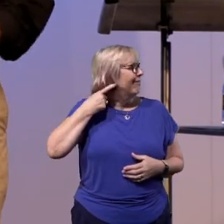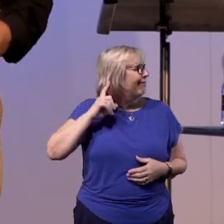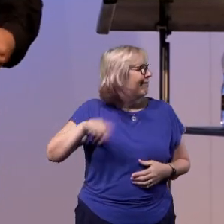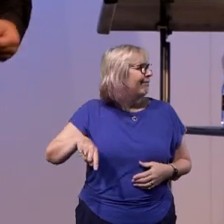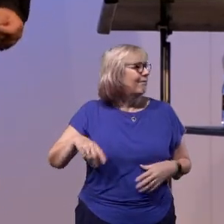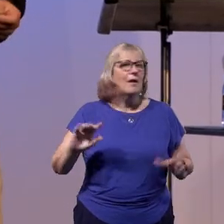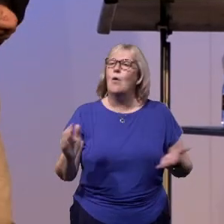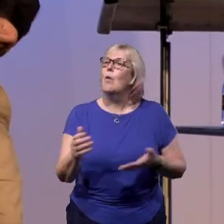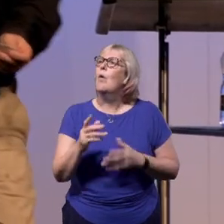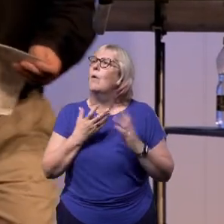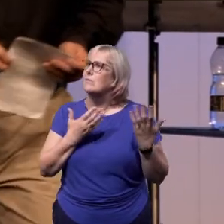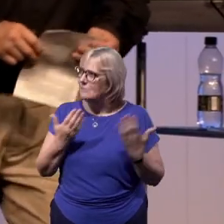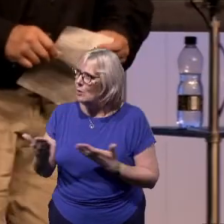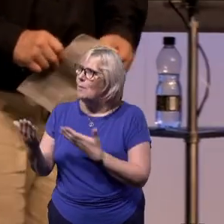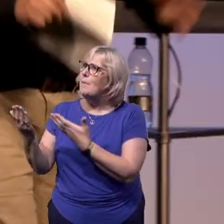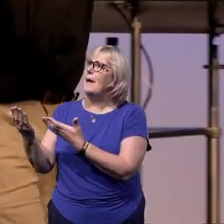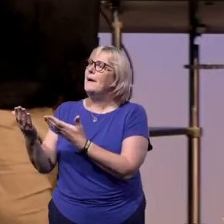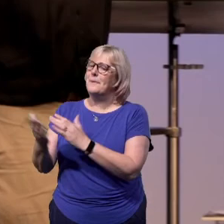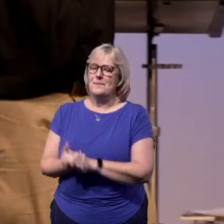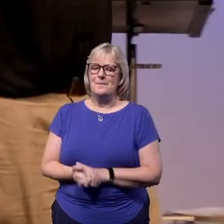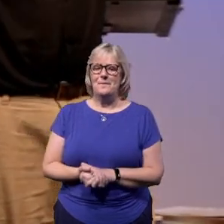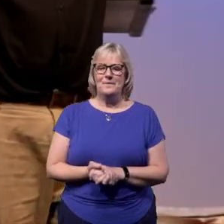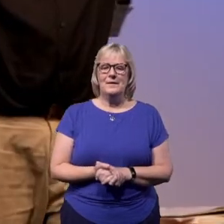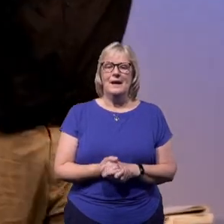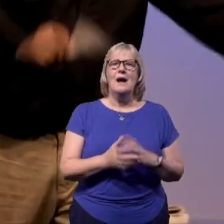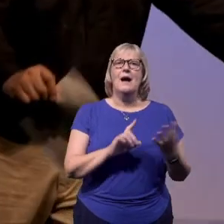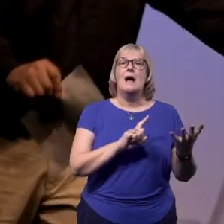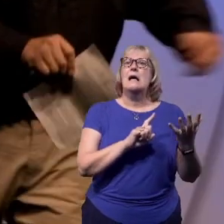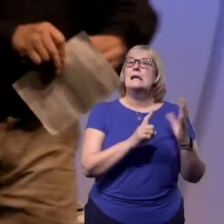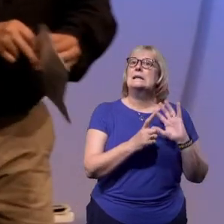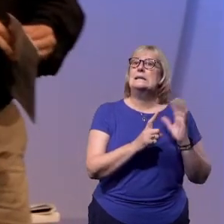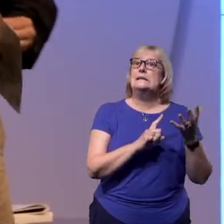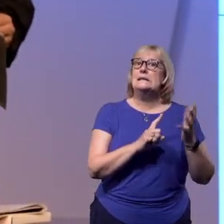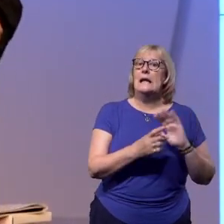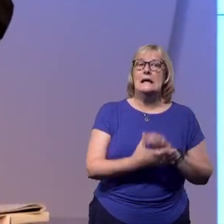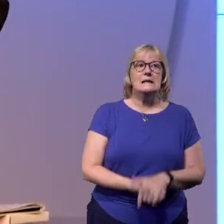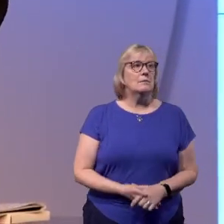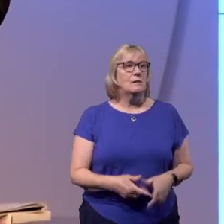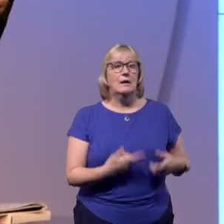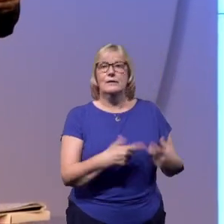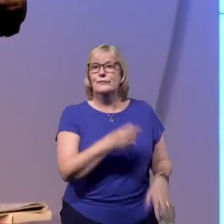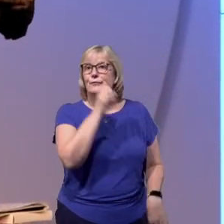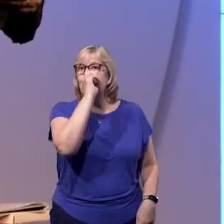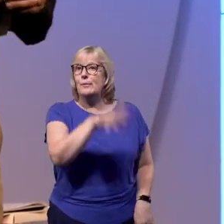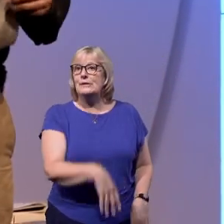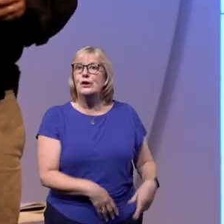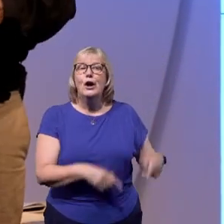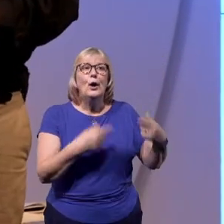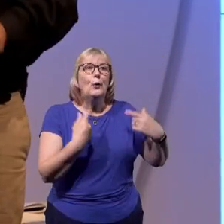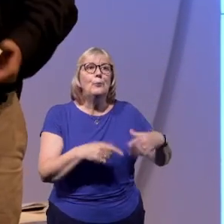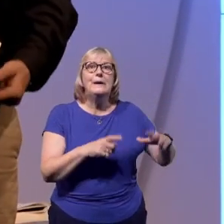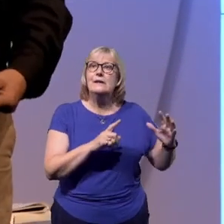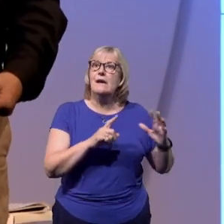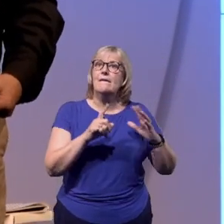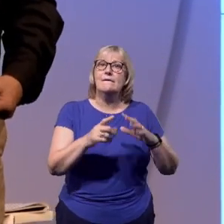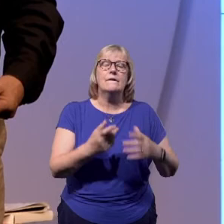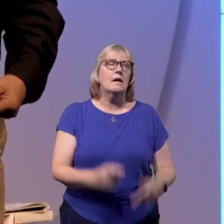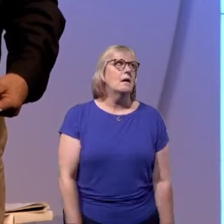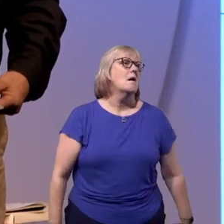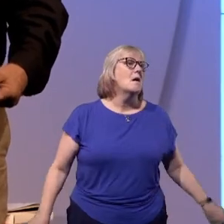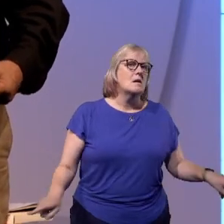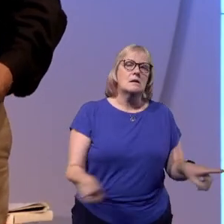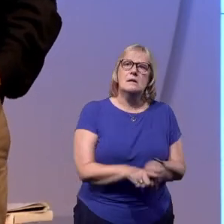see with the disciples is they're absolutely hopeless at getting obedience. Honestly, they're like the